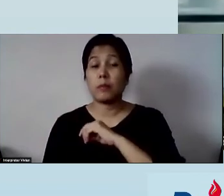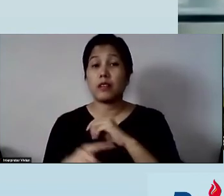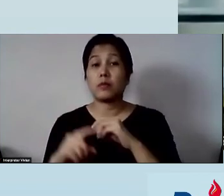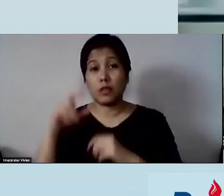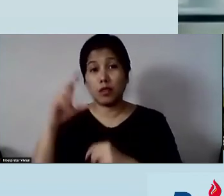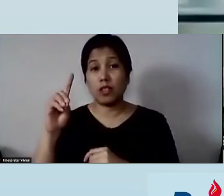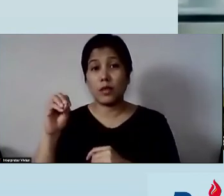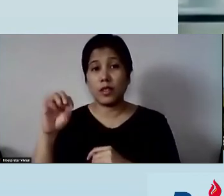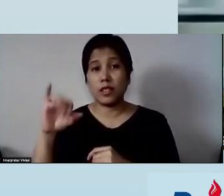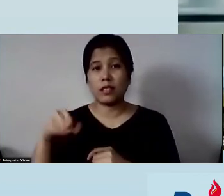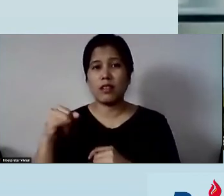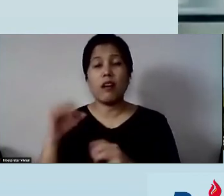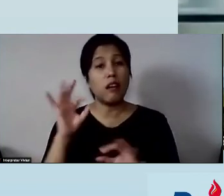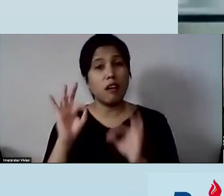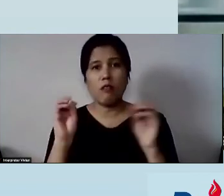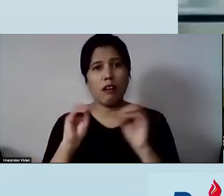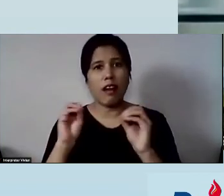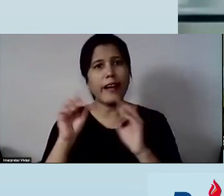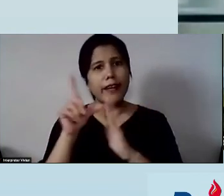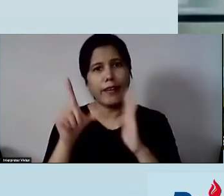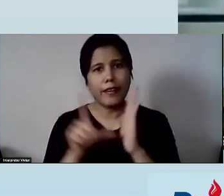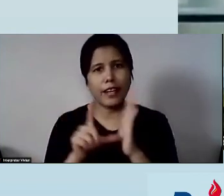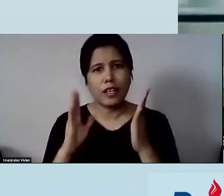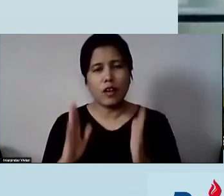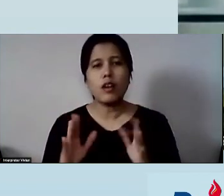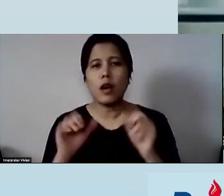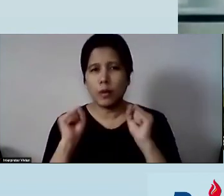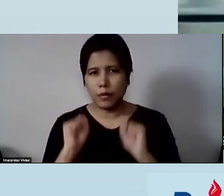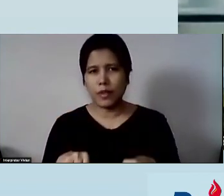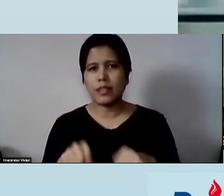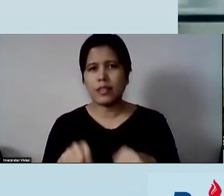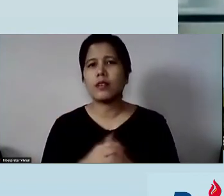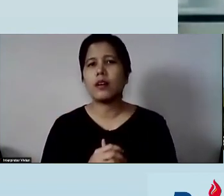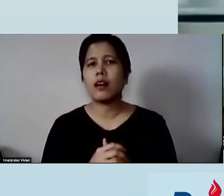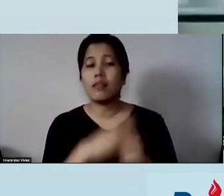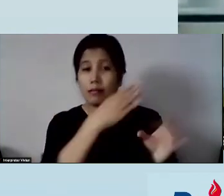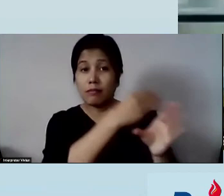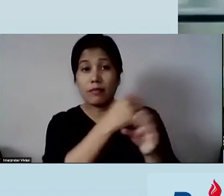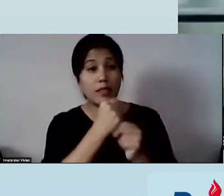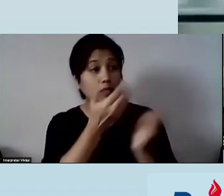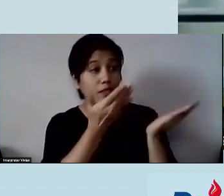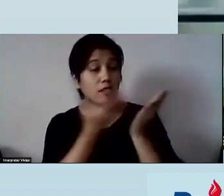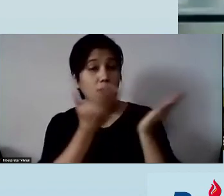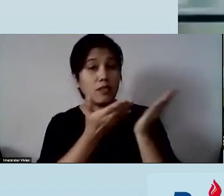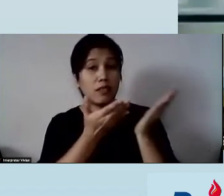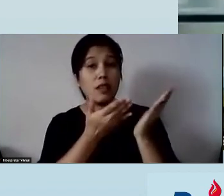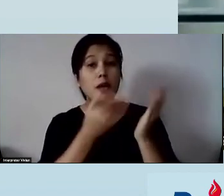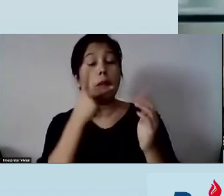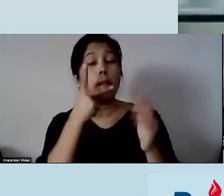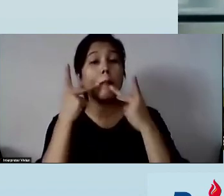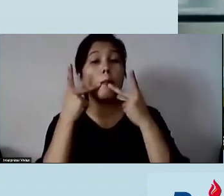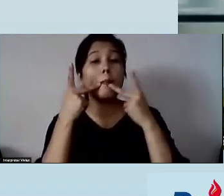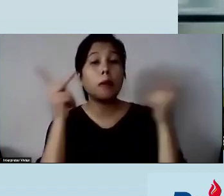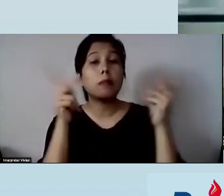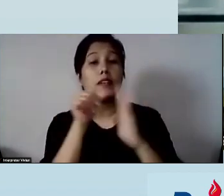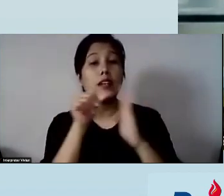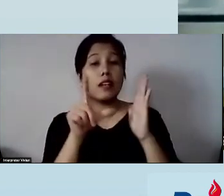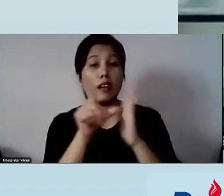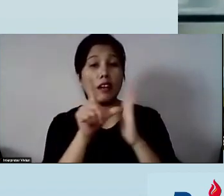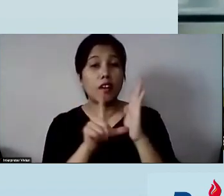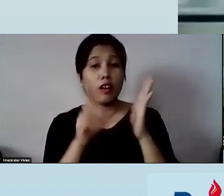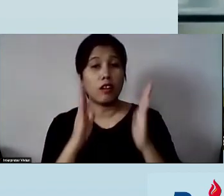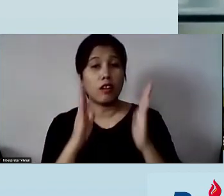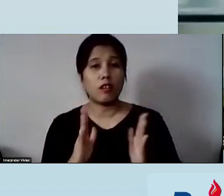wala kayong abogado dahil mahirap kayo, pwede naman din kayong mag-avail ng services ng mga public attorneys natin. Kasi under